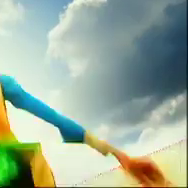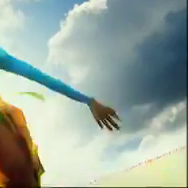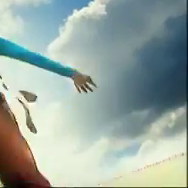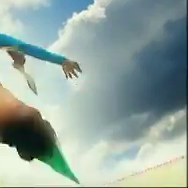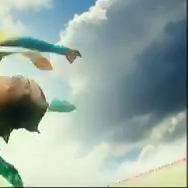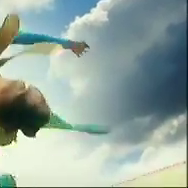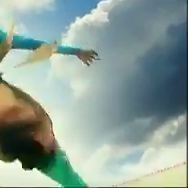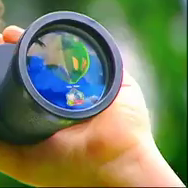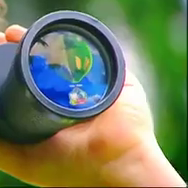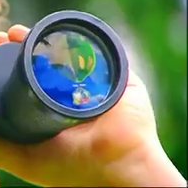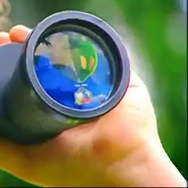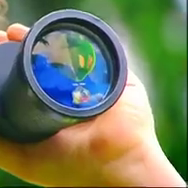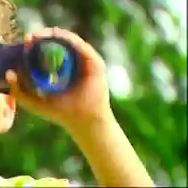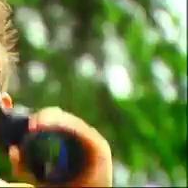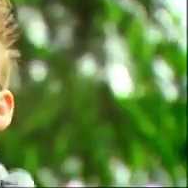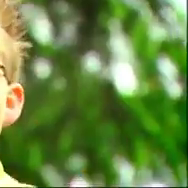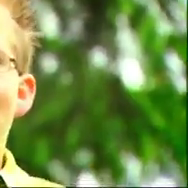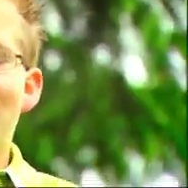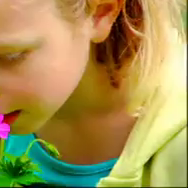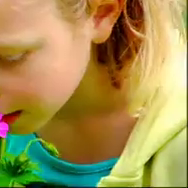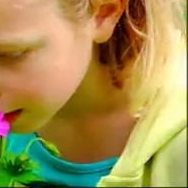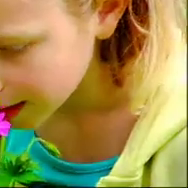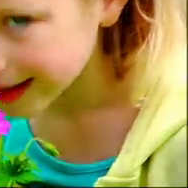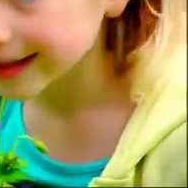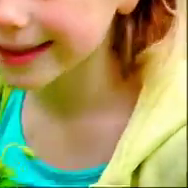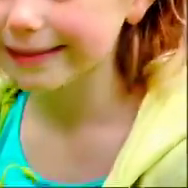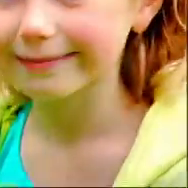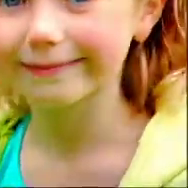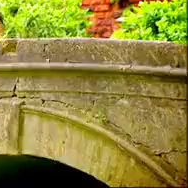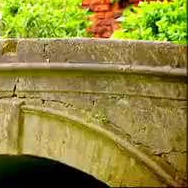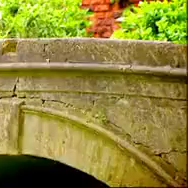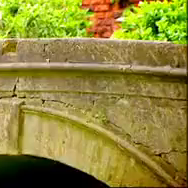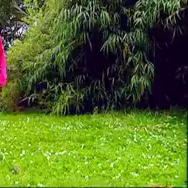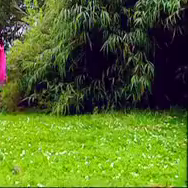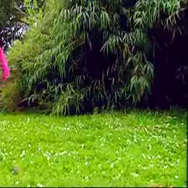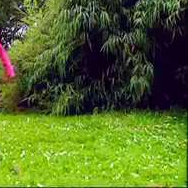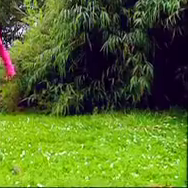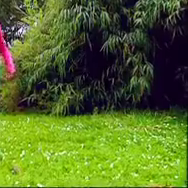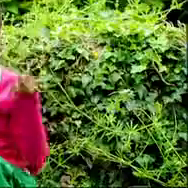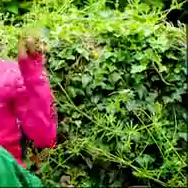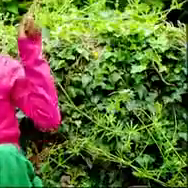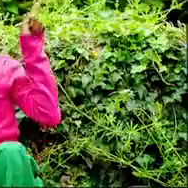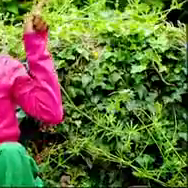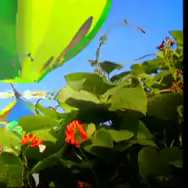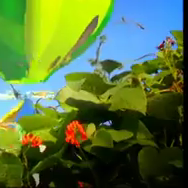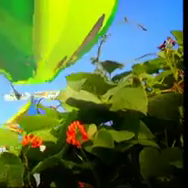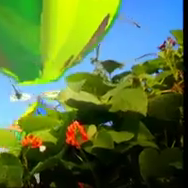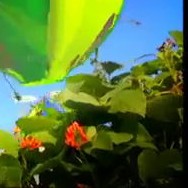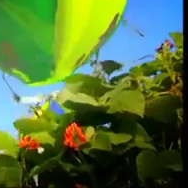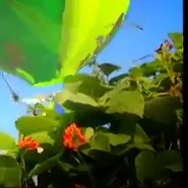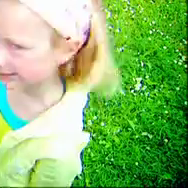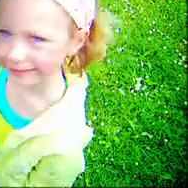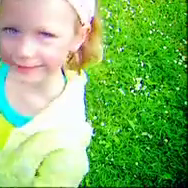I'm Sky, and these are my friends. I'm Jay. I'm Minnie Rays. I'm Anne. I'm Kat. And this is Skipper.